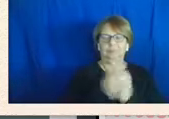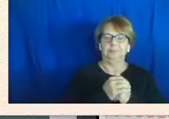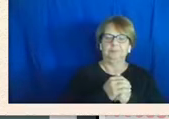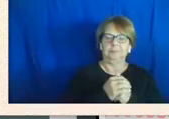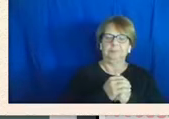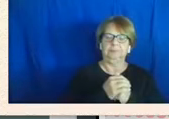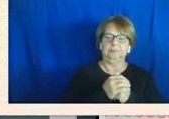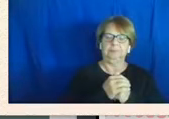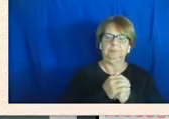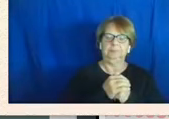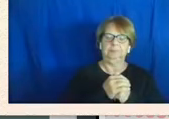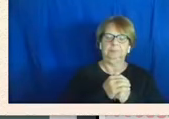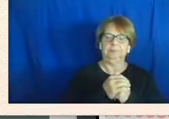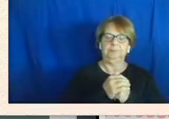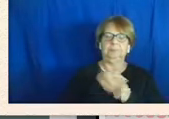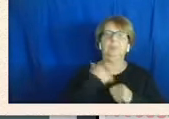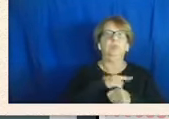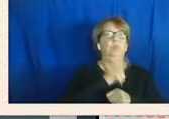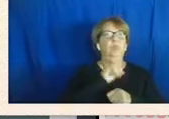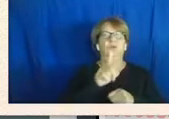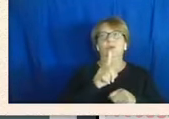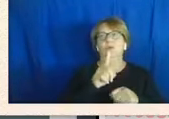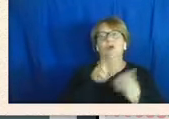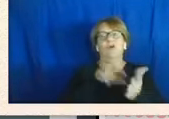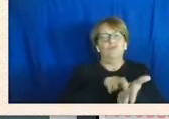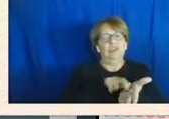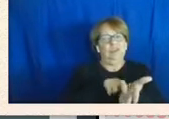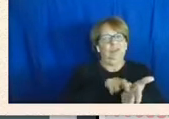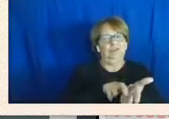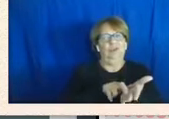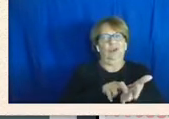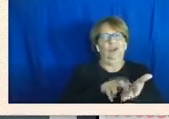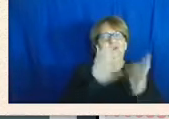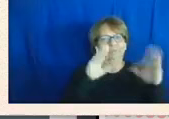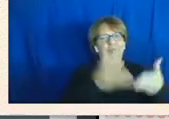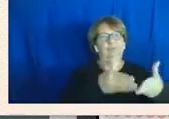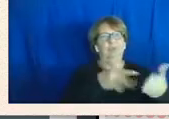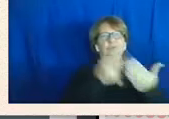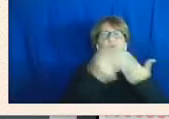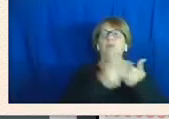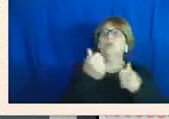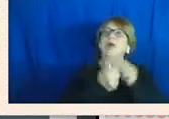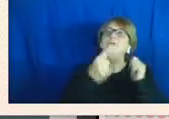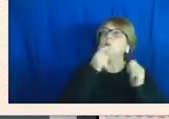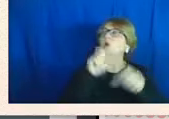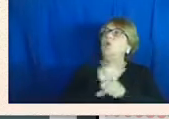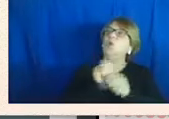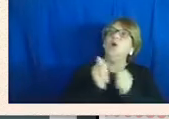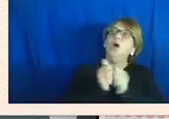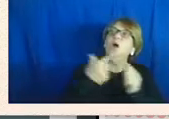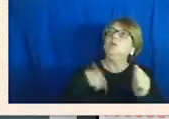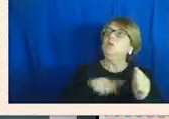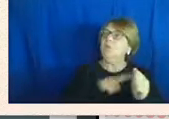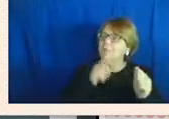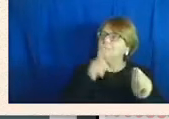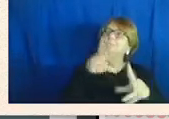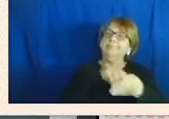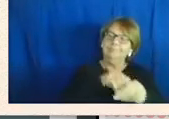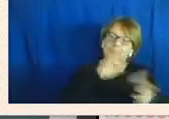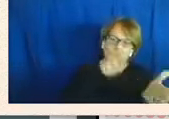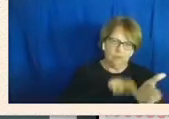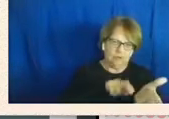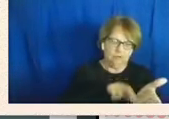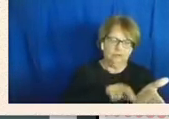an entirely research-oriented program. So everybody who works with us is participating in research on effective